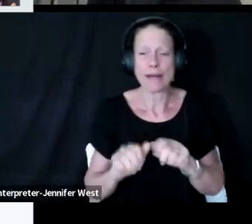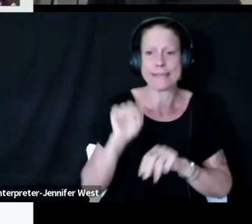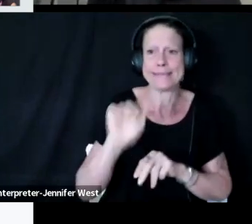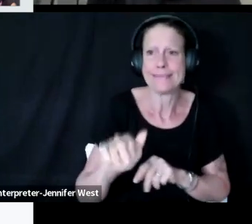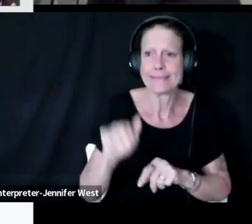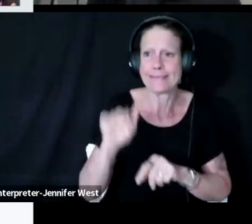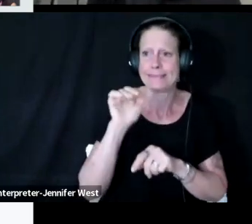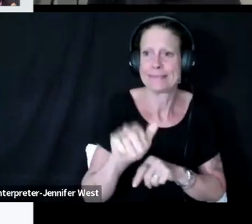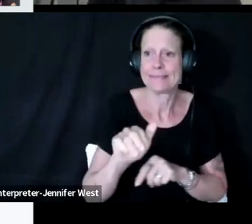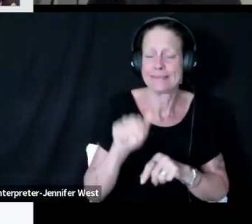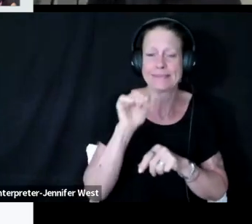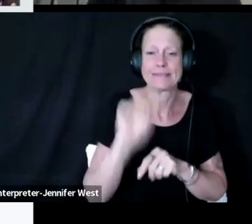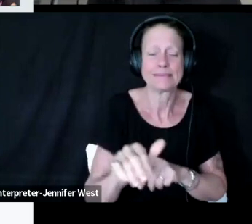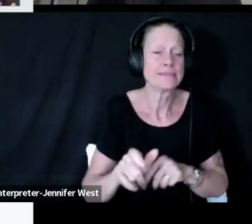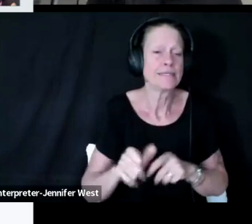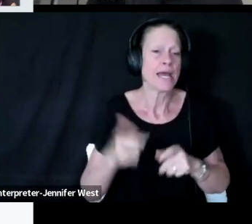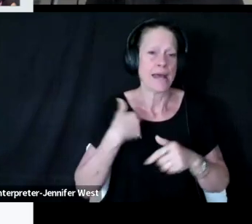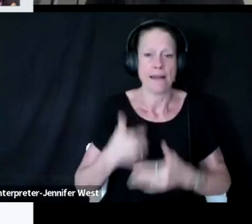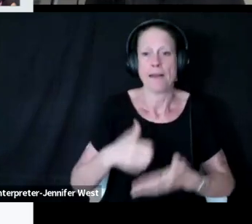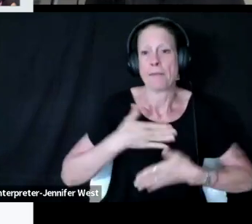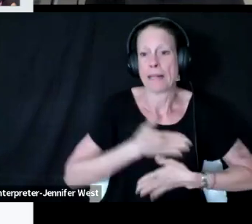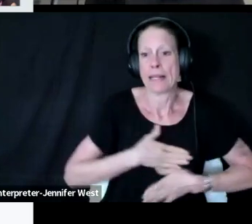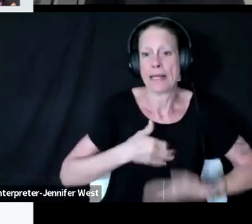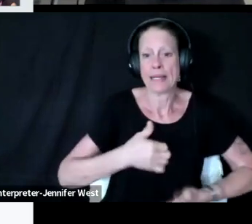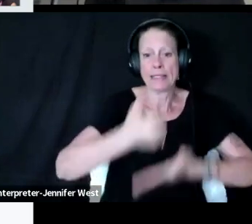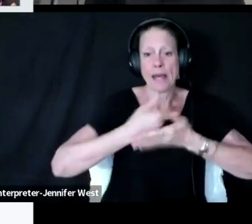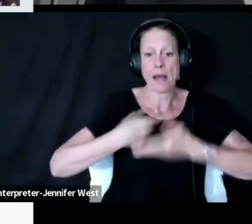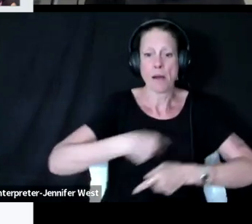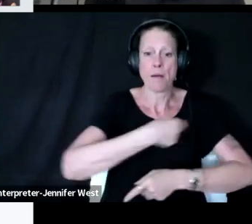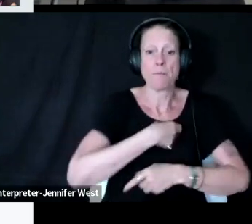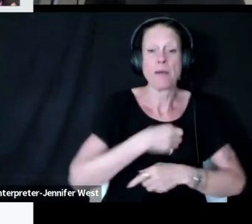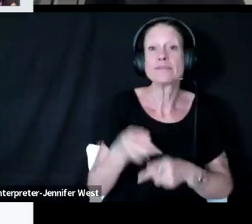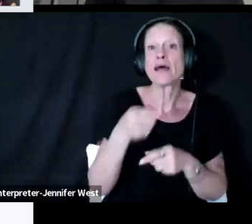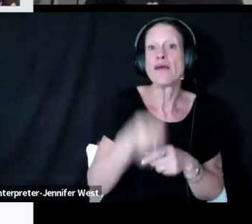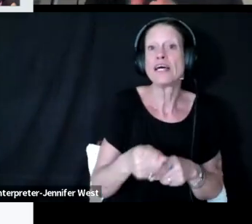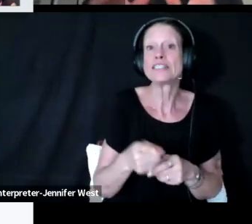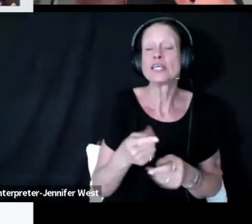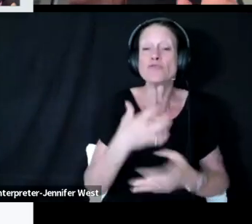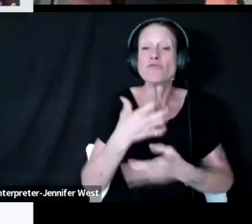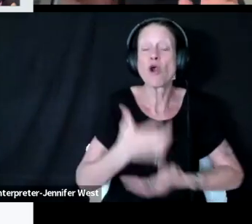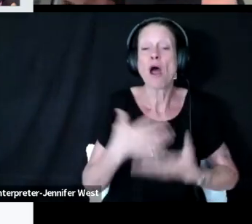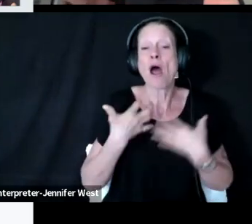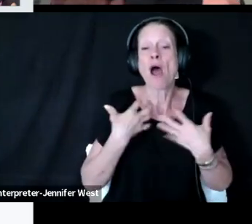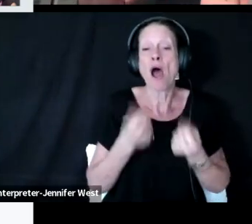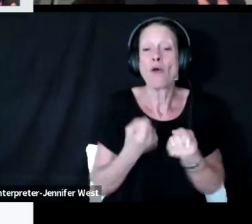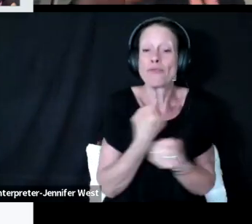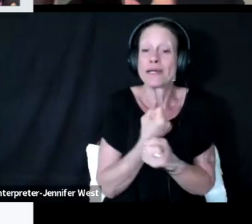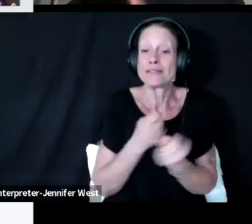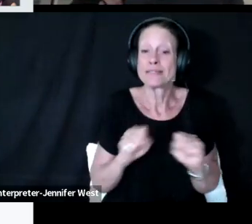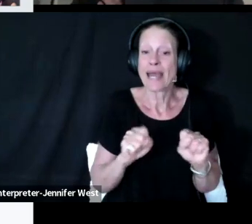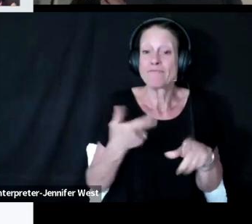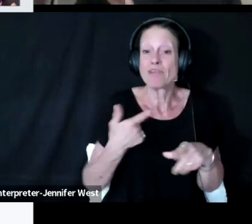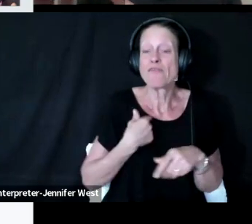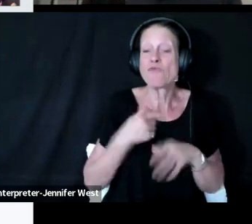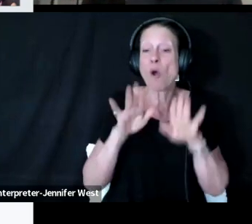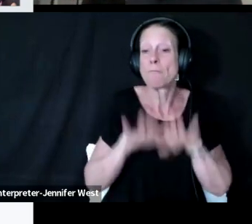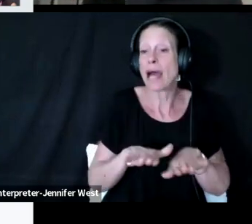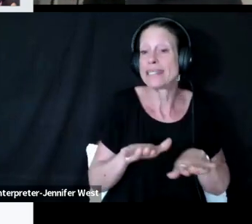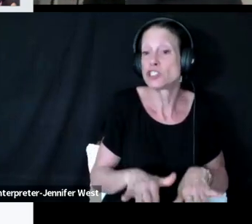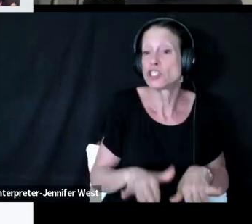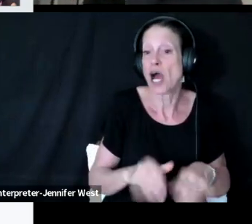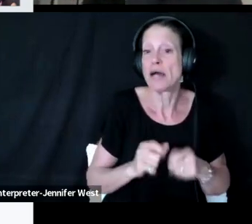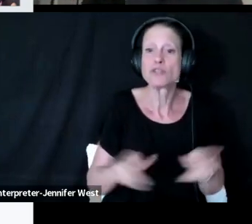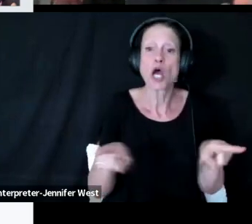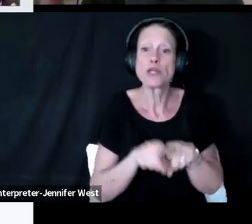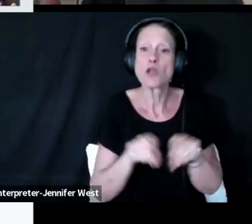done is basically said this product is for health and safety for my child and also for future planning so people know exactly how to